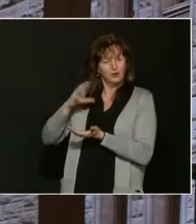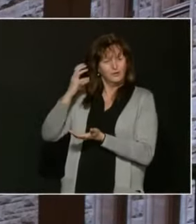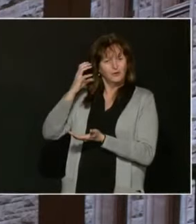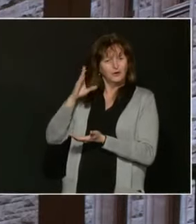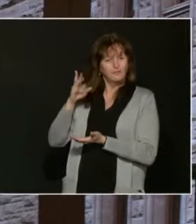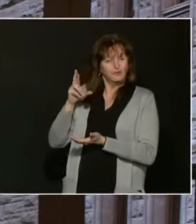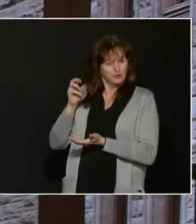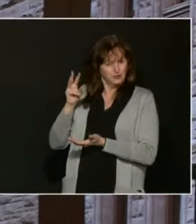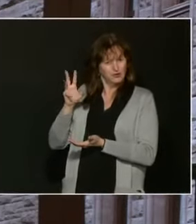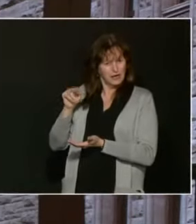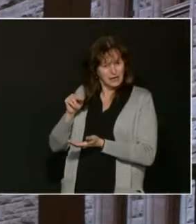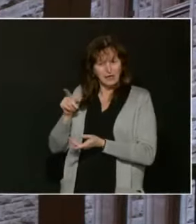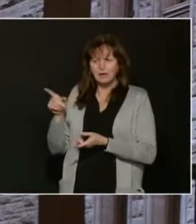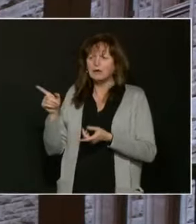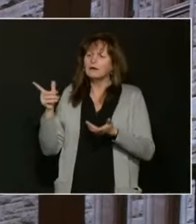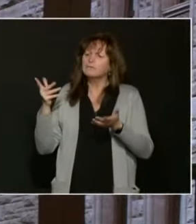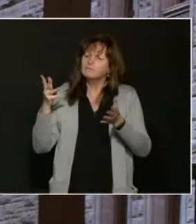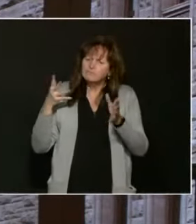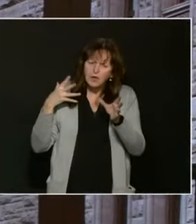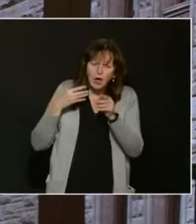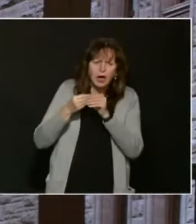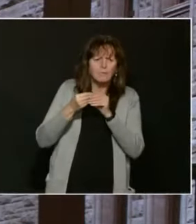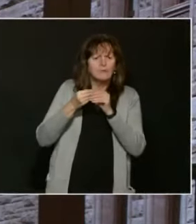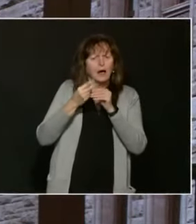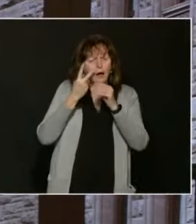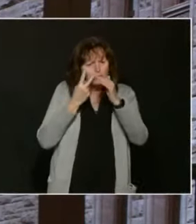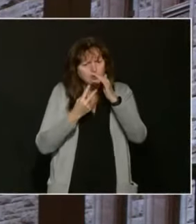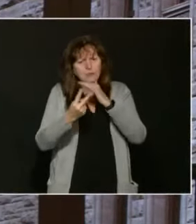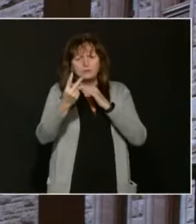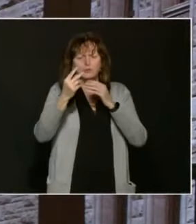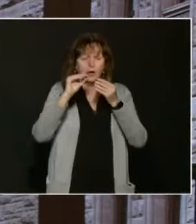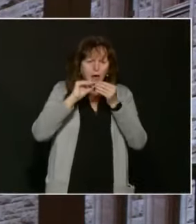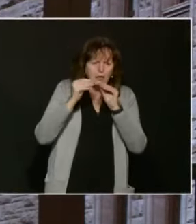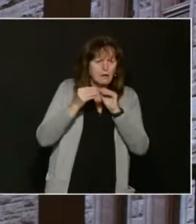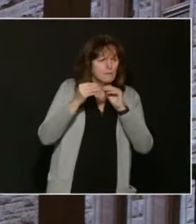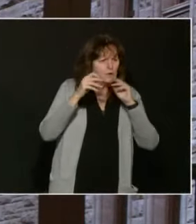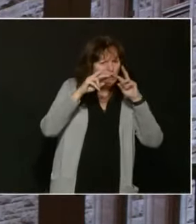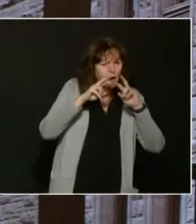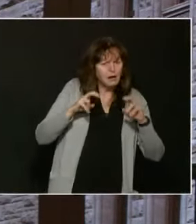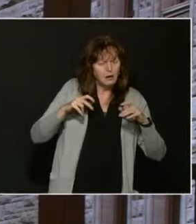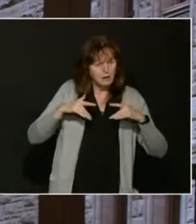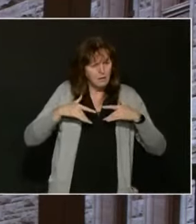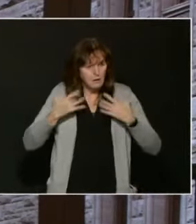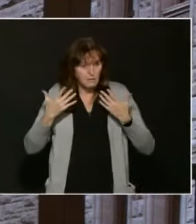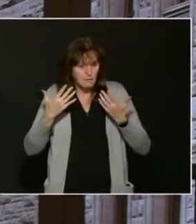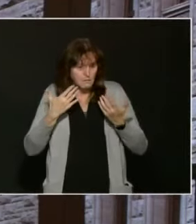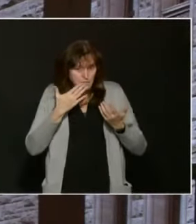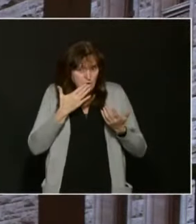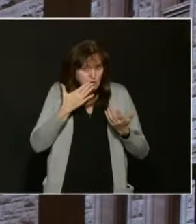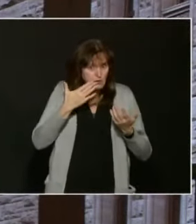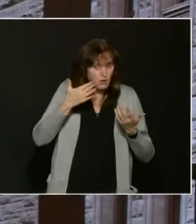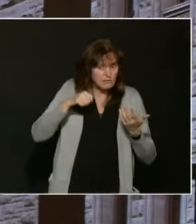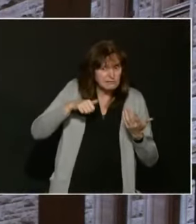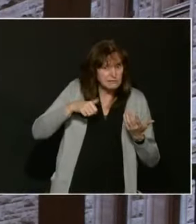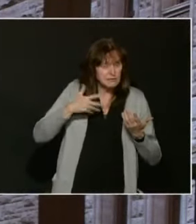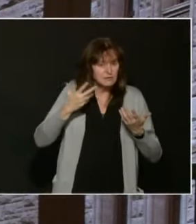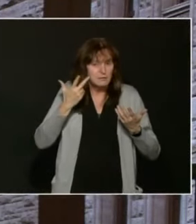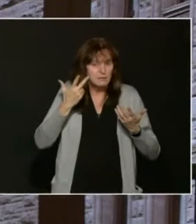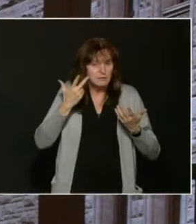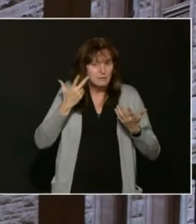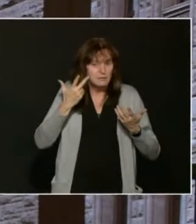COVID-19 projections with the analytics and where we're at and how we're doing, and some looking down the road. If use that